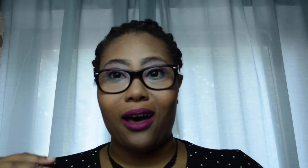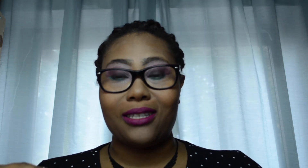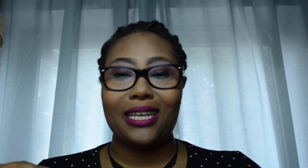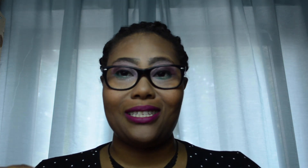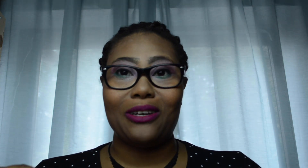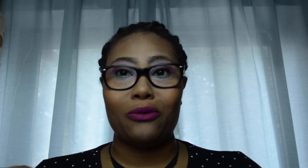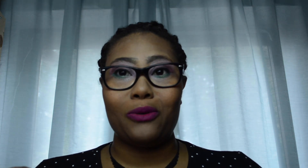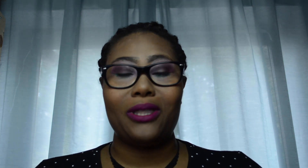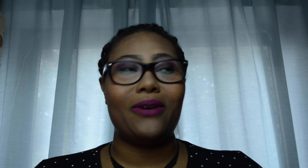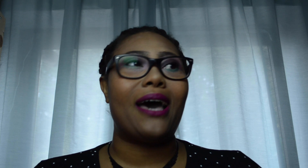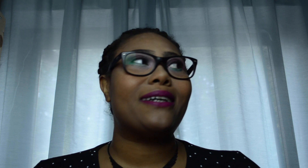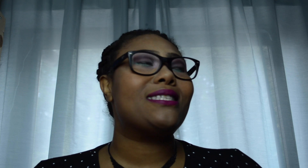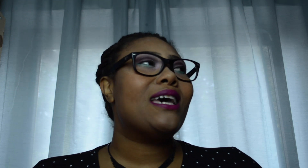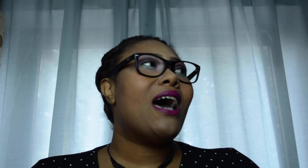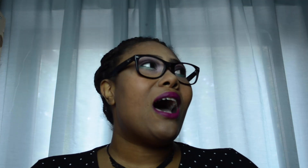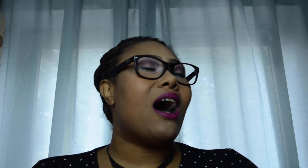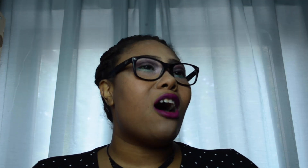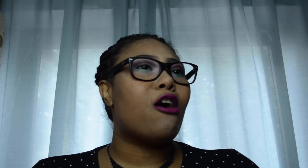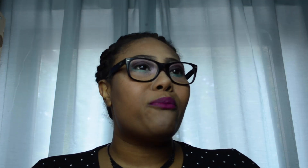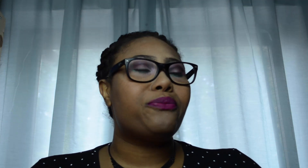great content to go through with you guys.